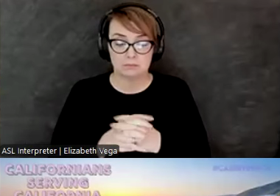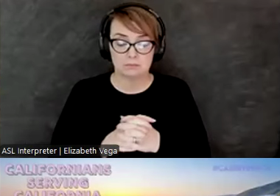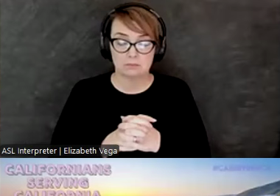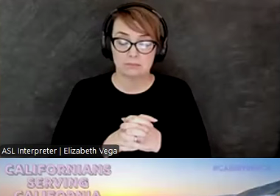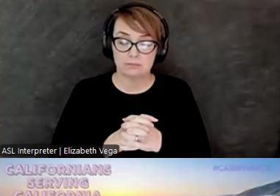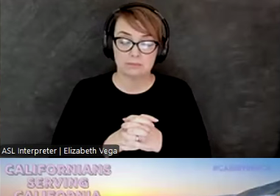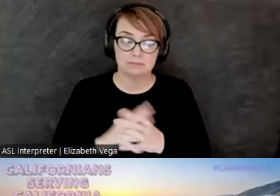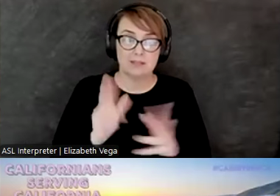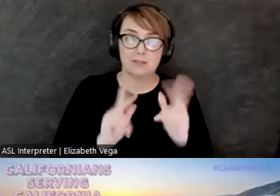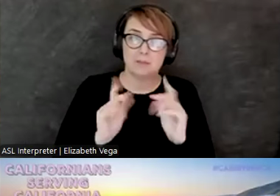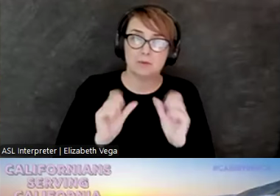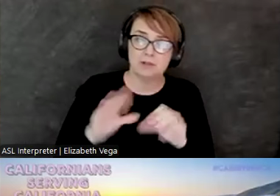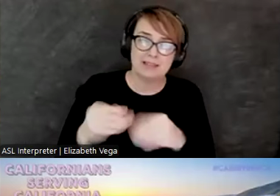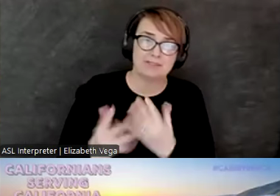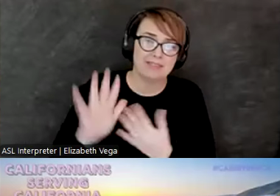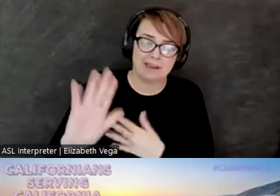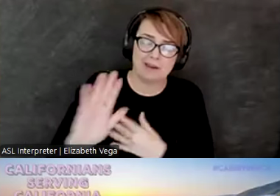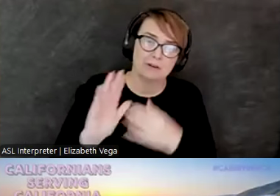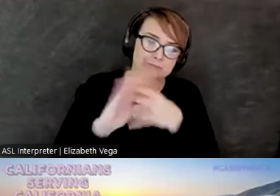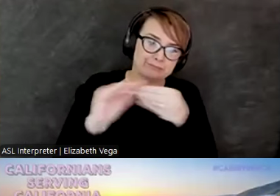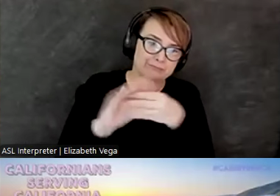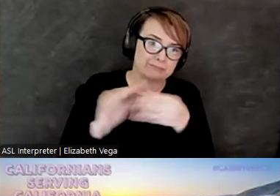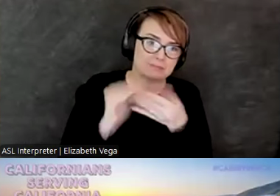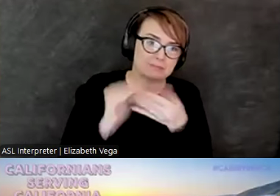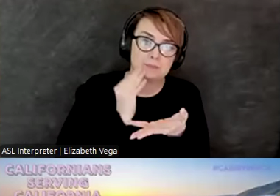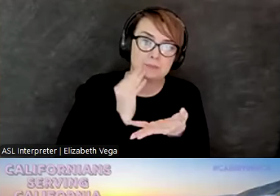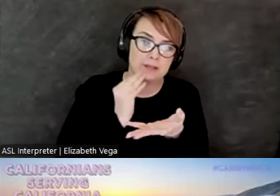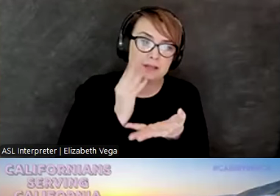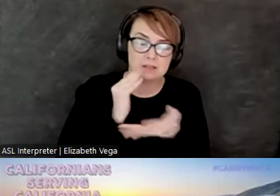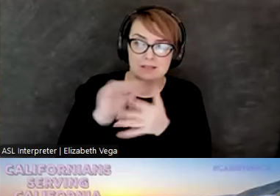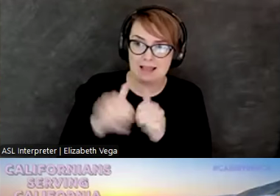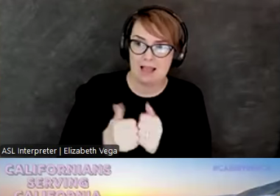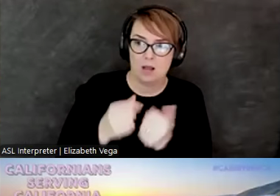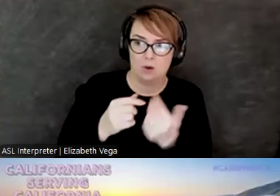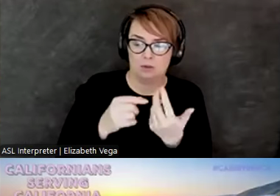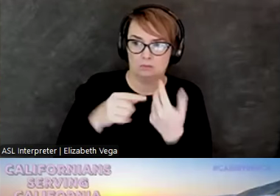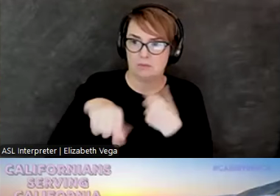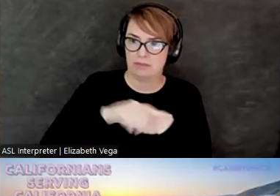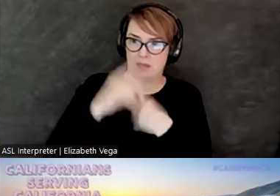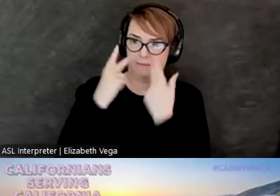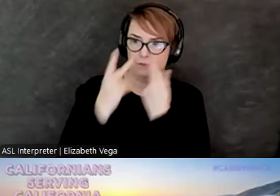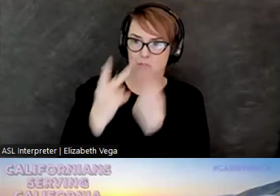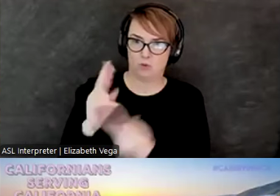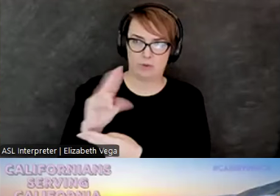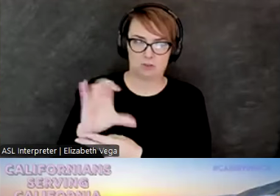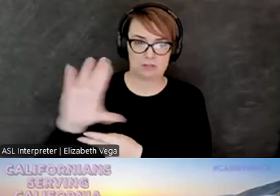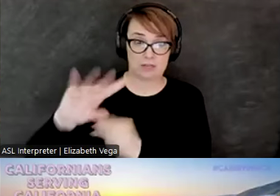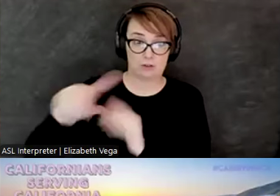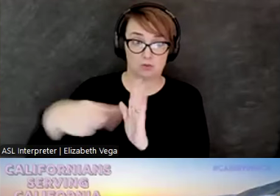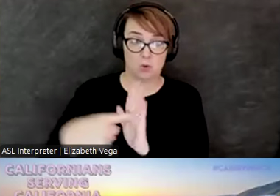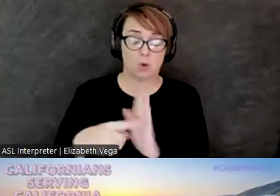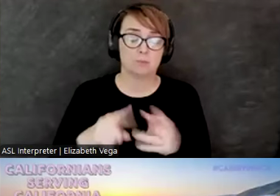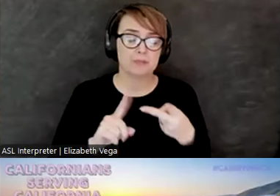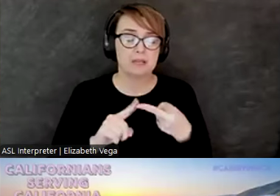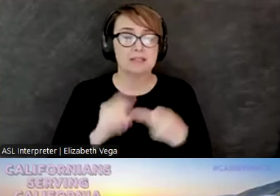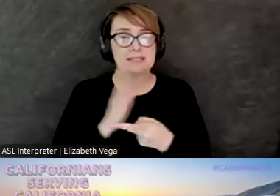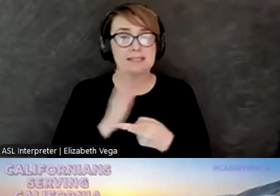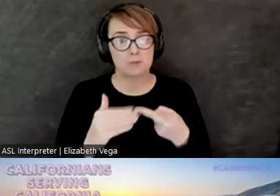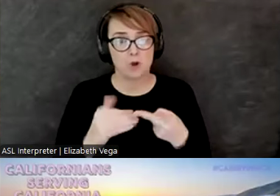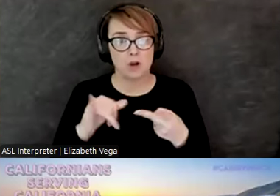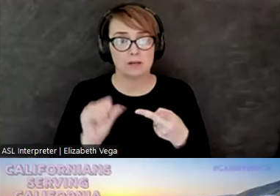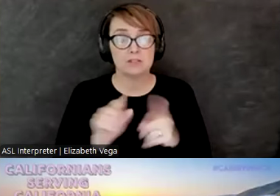their analysis of how it went for them and how they viewed the regional center's role. The second part of it is